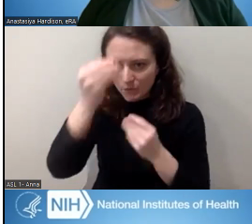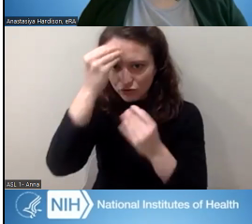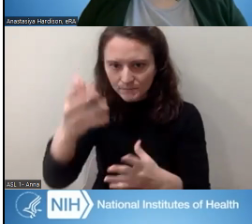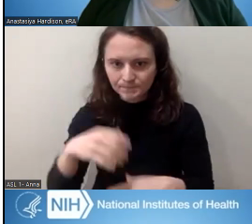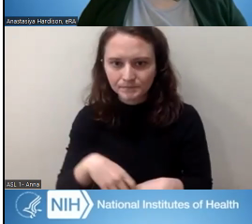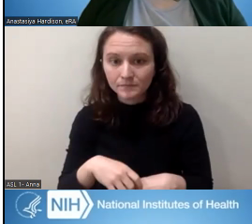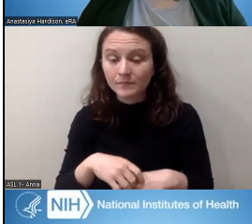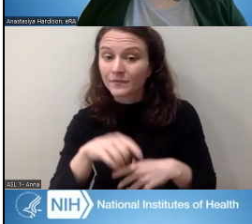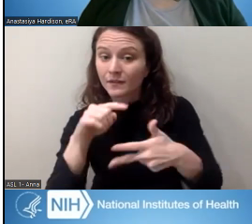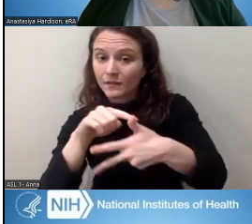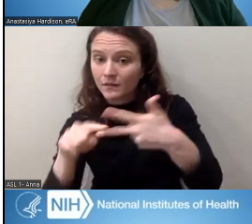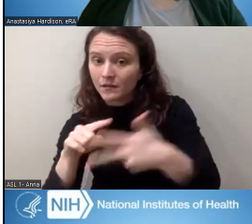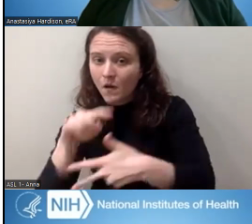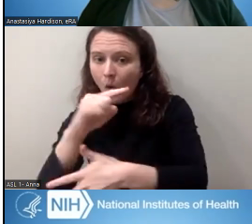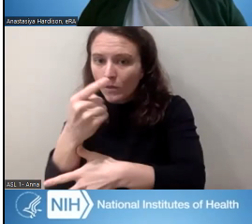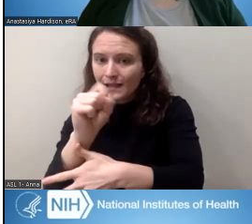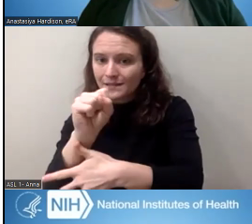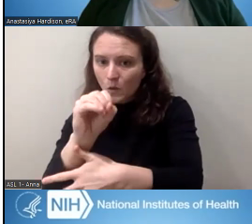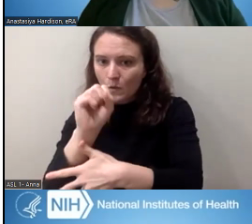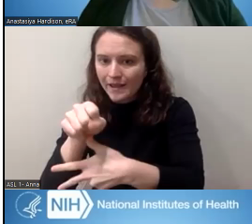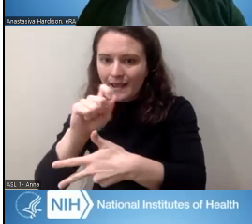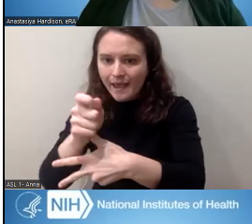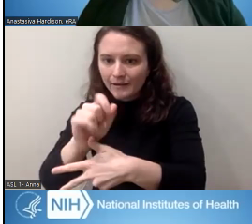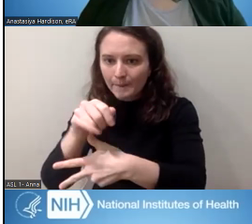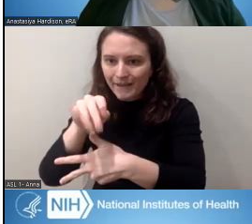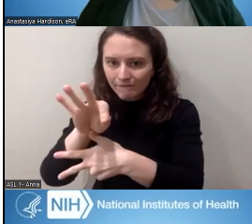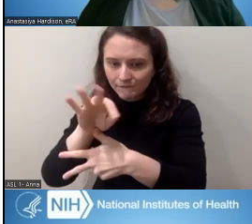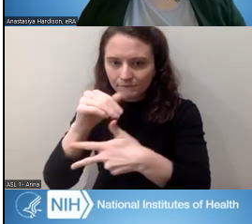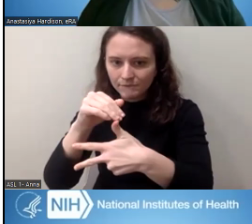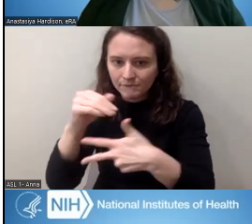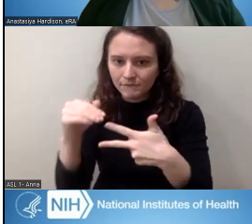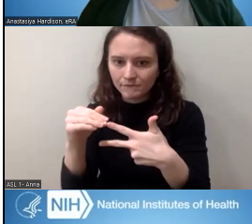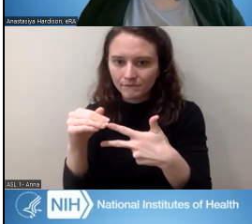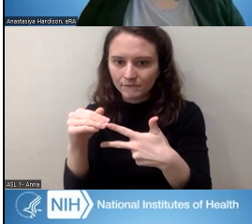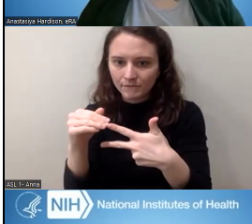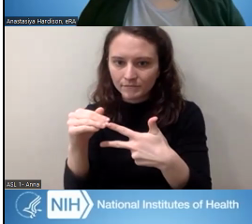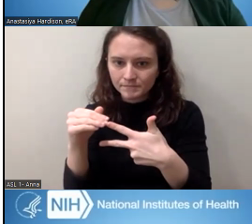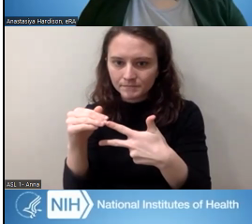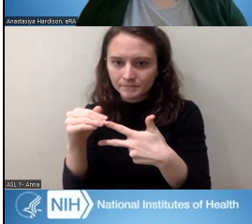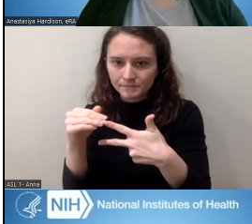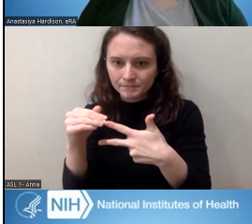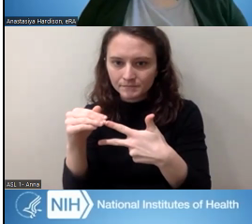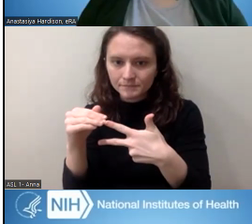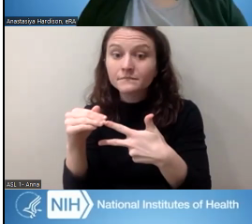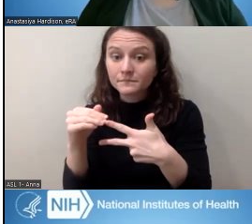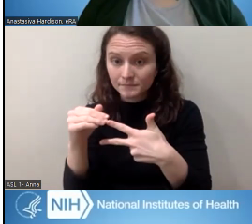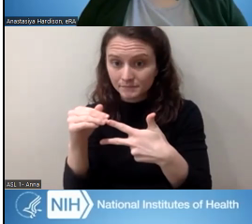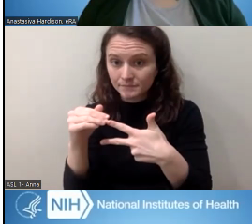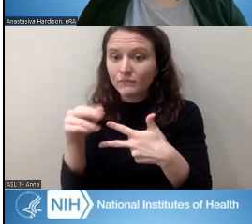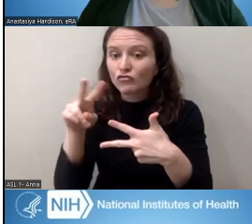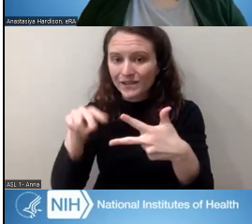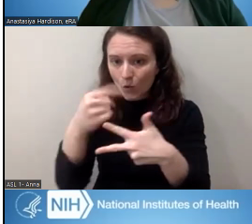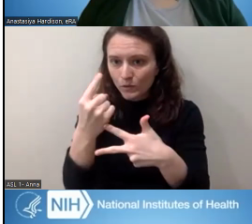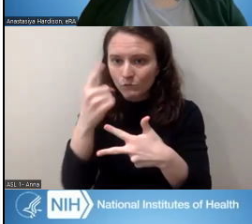IPF information, and for anyone else, this will be displayed as read-only. This